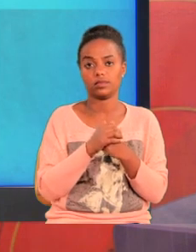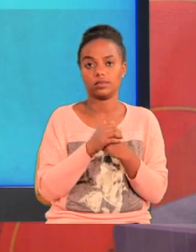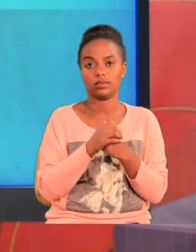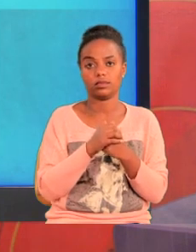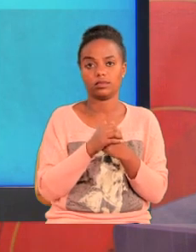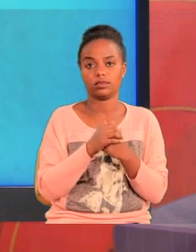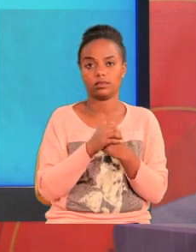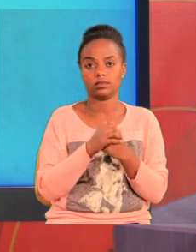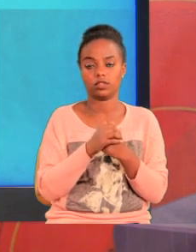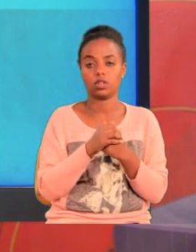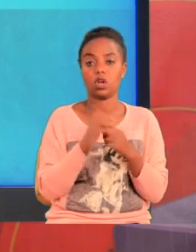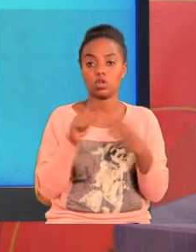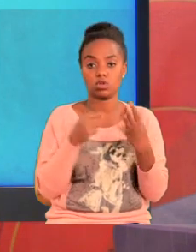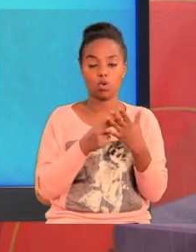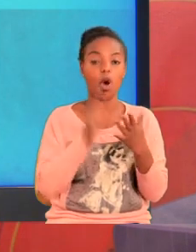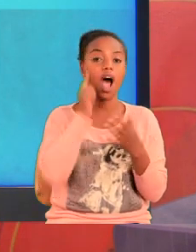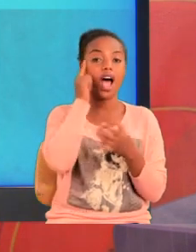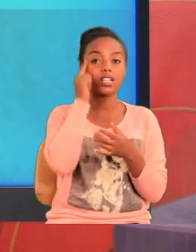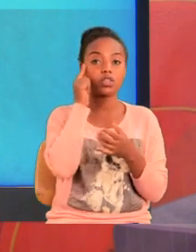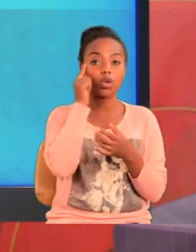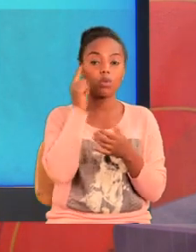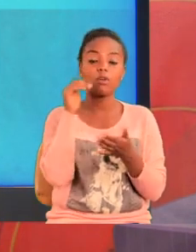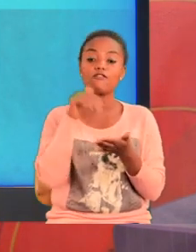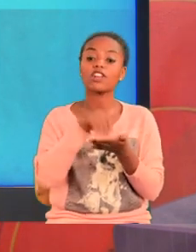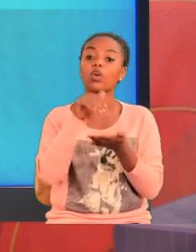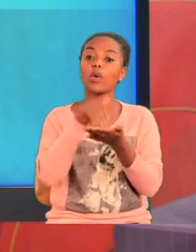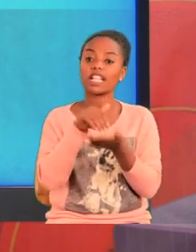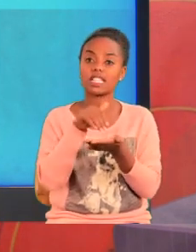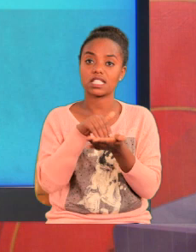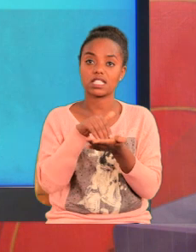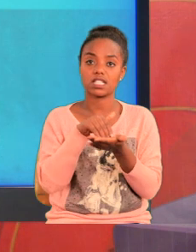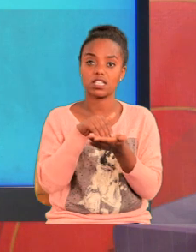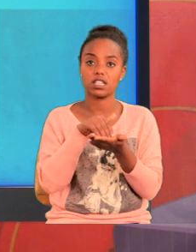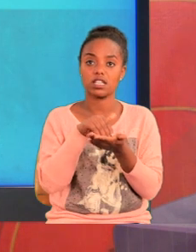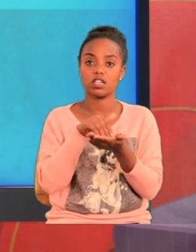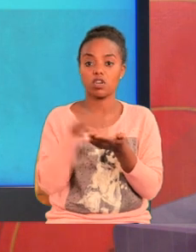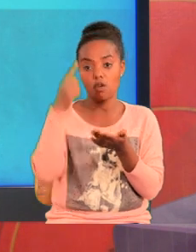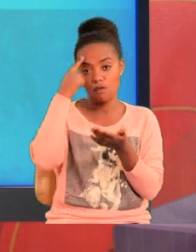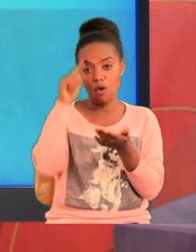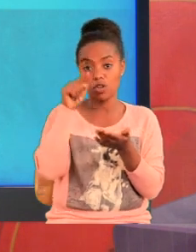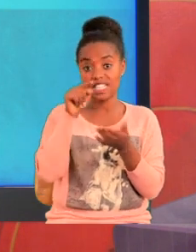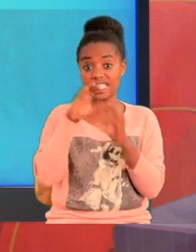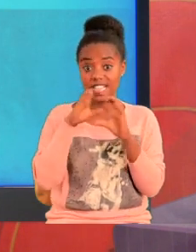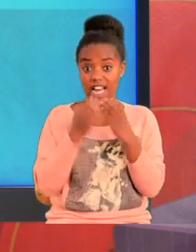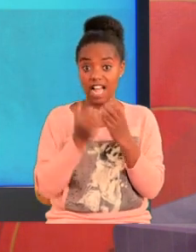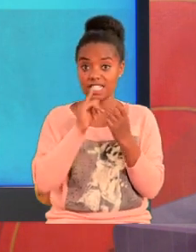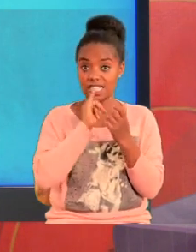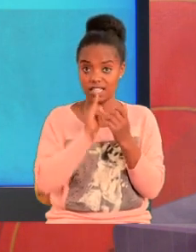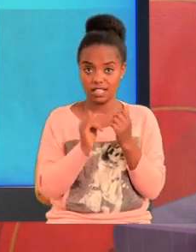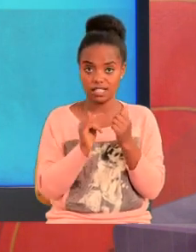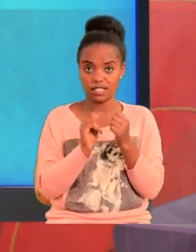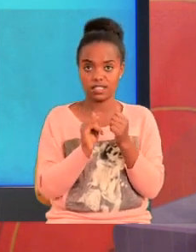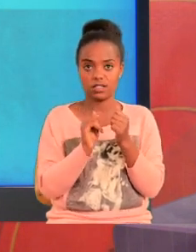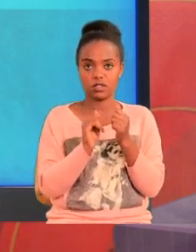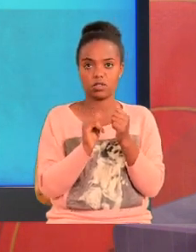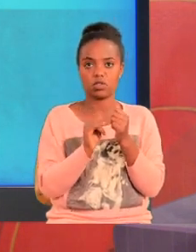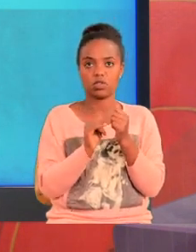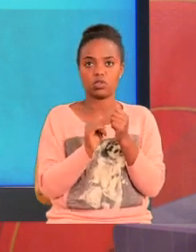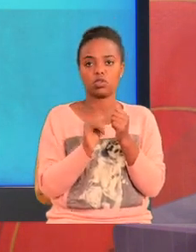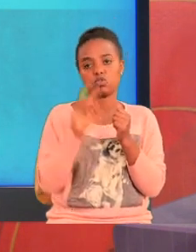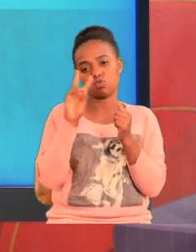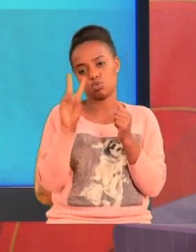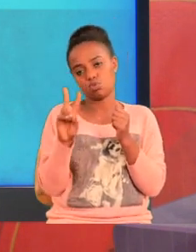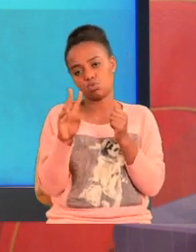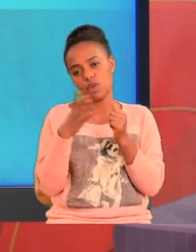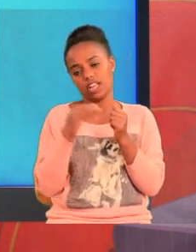So assume the frequency for this class is this 2, for this